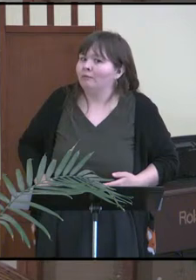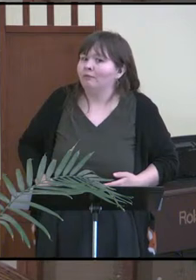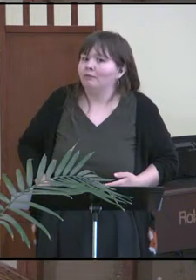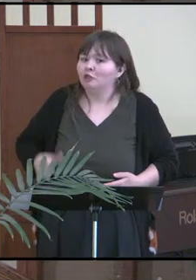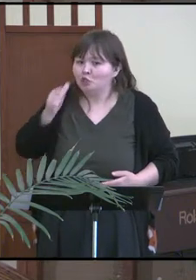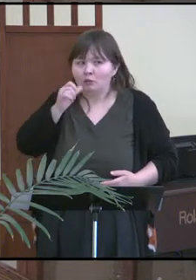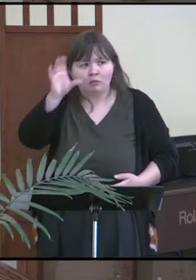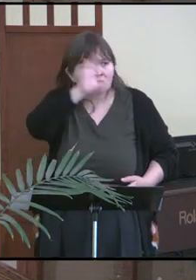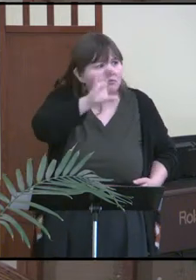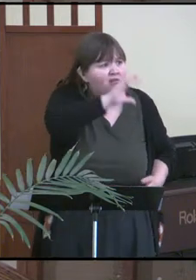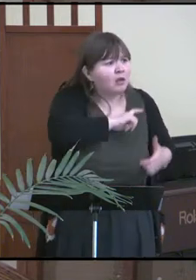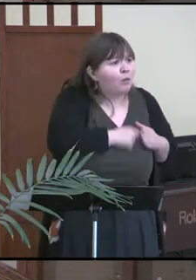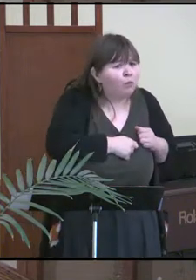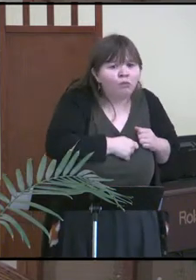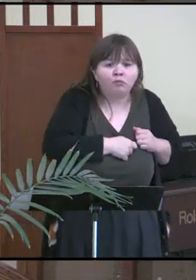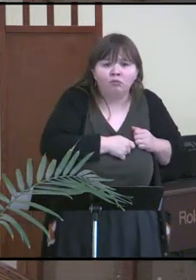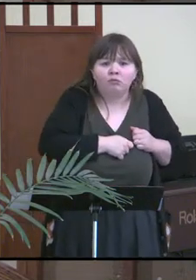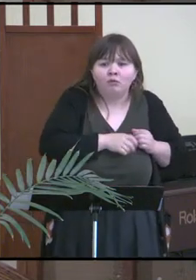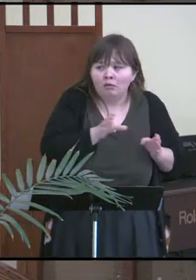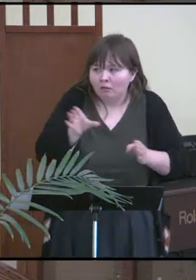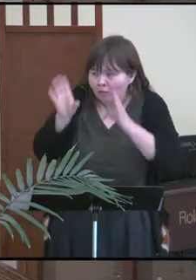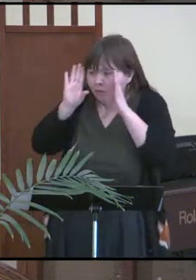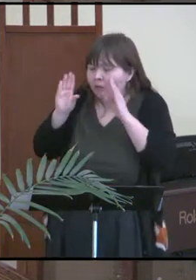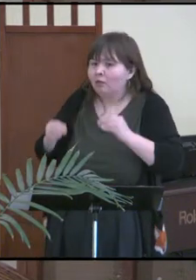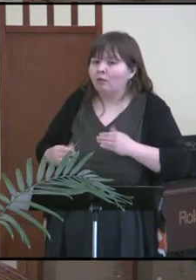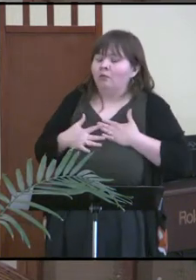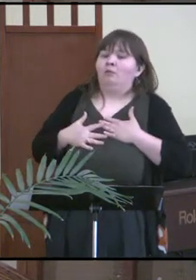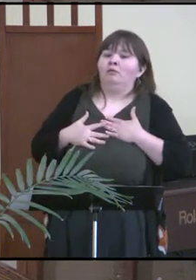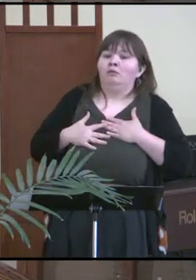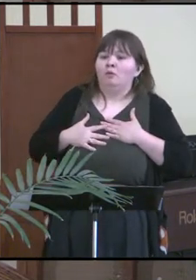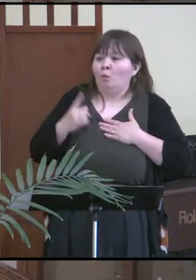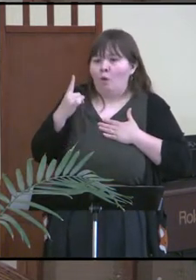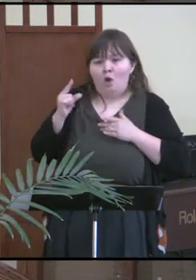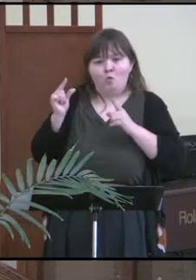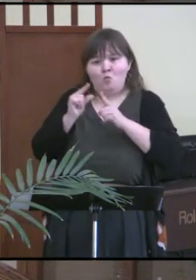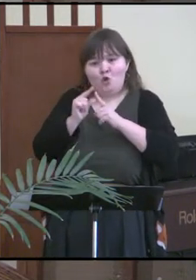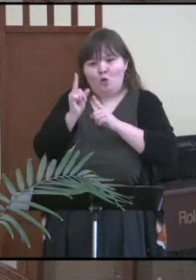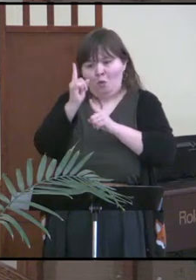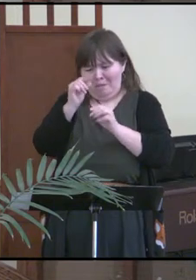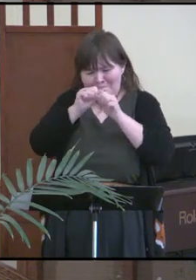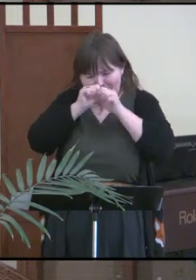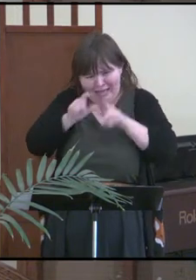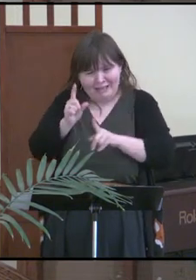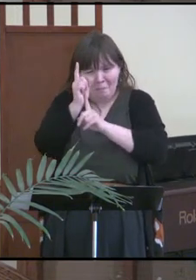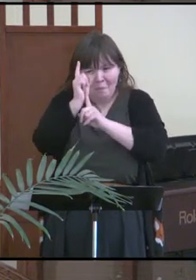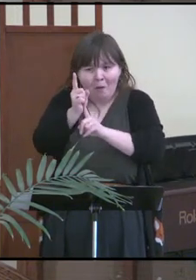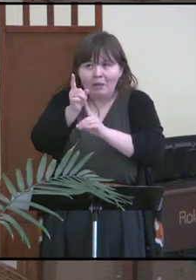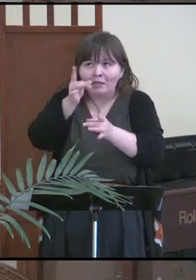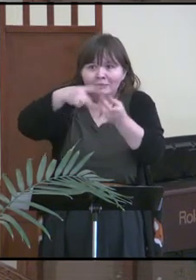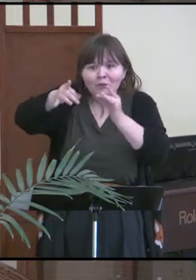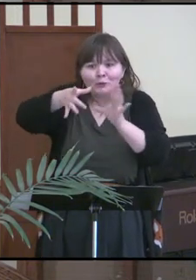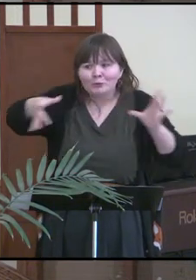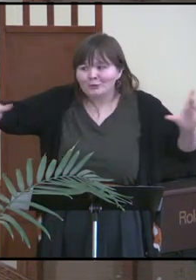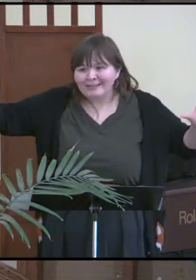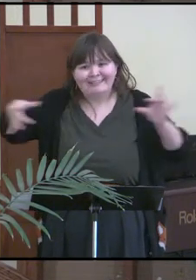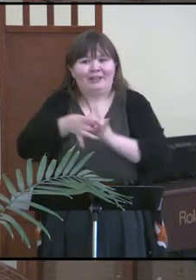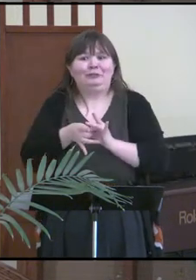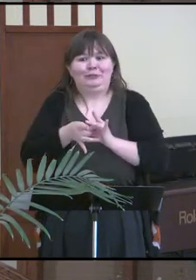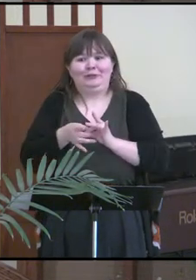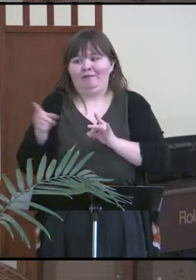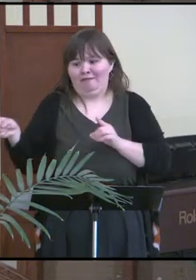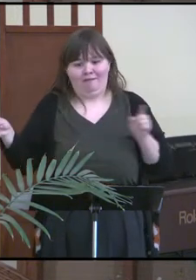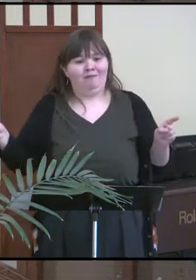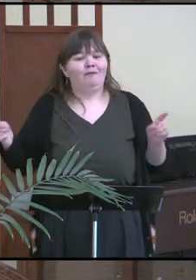of. With one word, one blessed moment of spiritual connection,